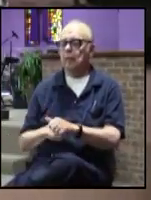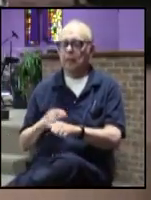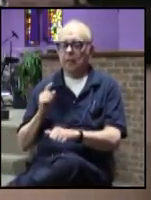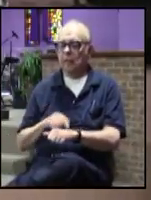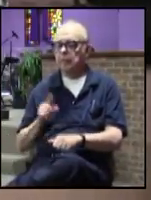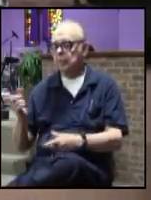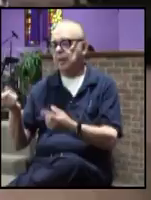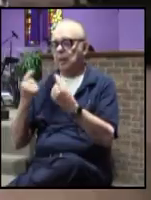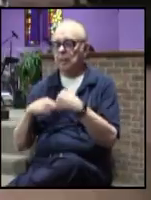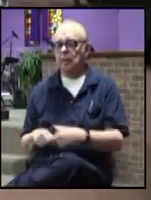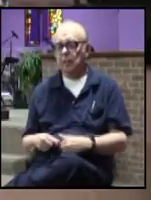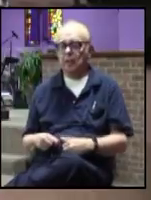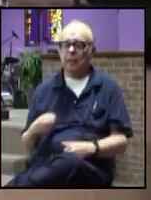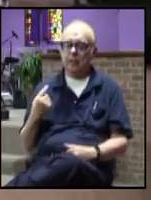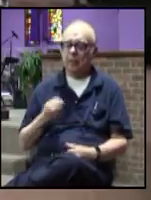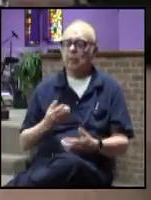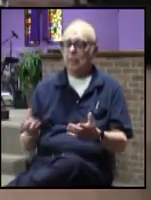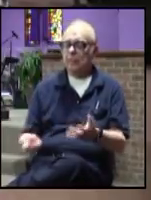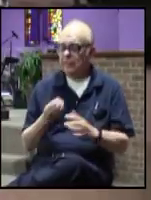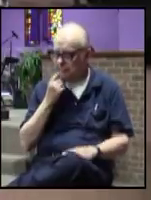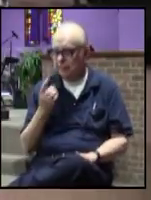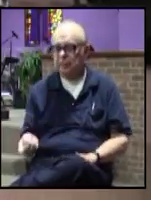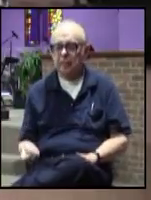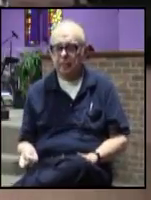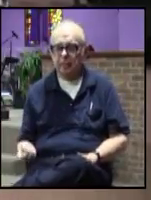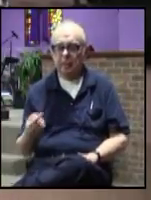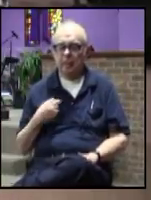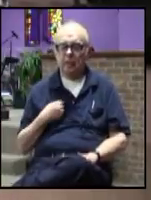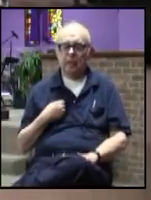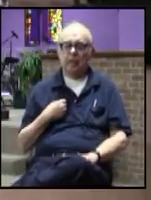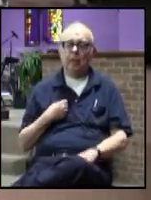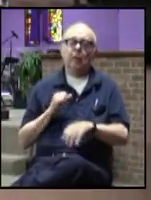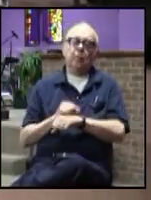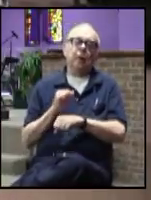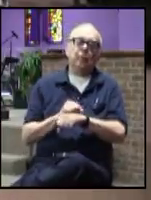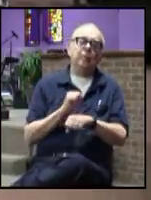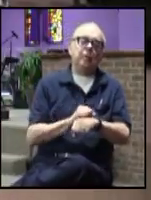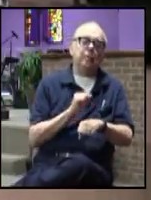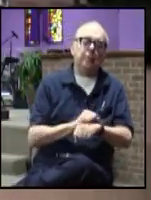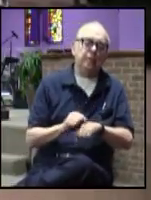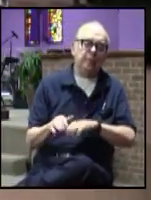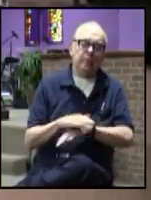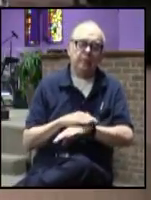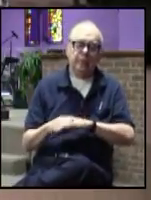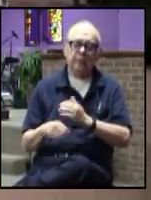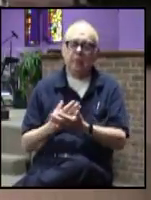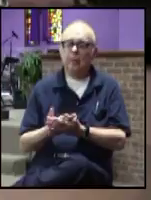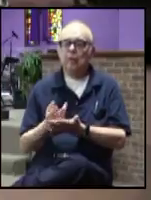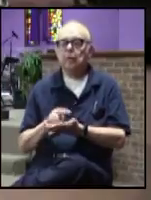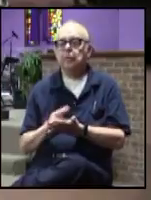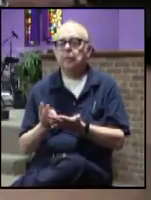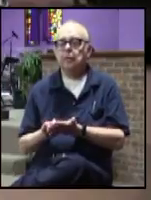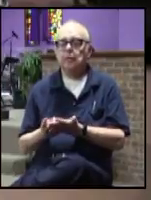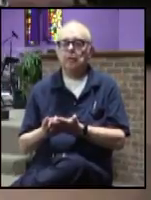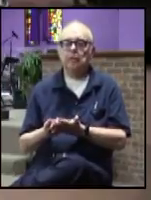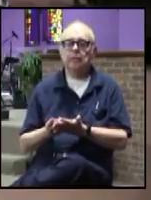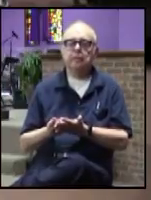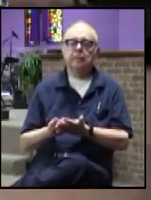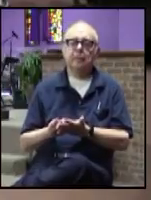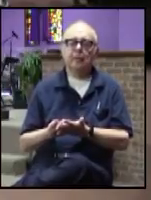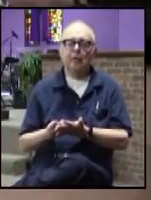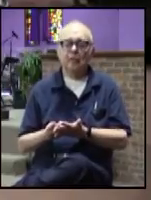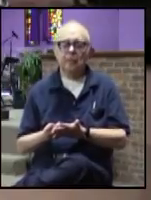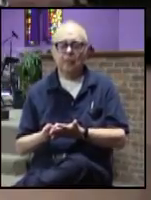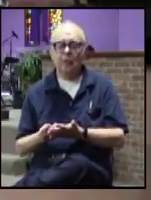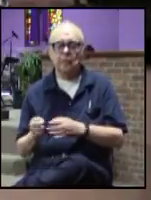every time you come and we want to feed you, I'm slaving over this hot stove, or fire. They didn't